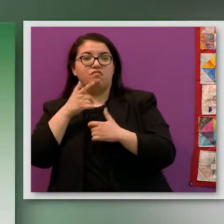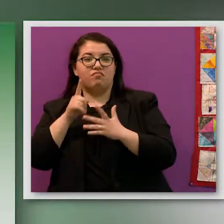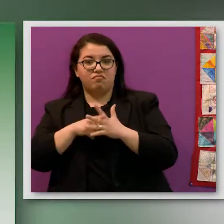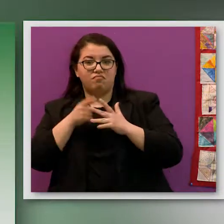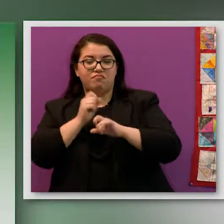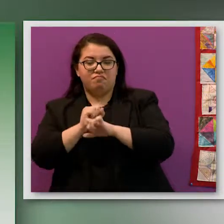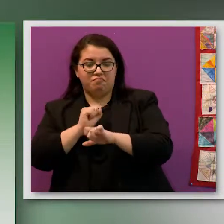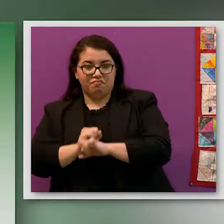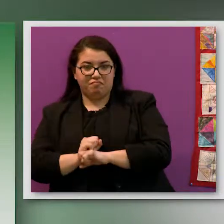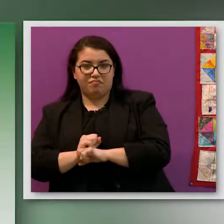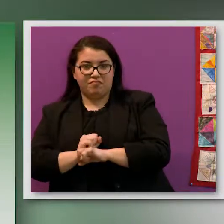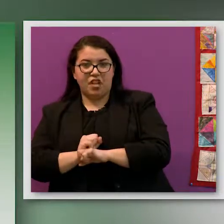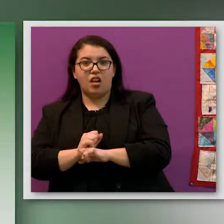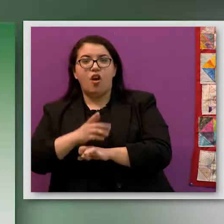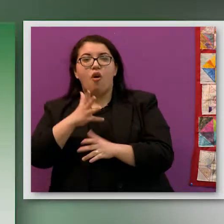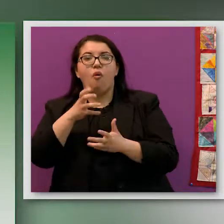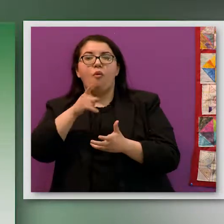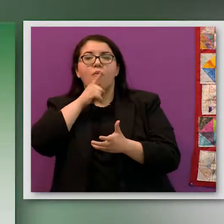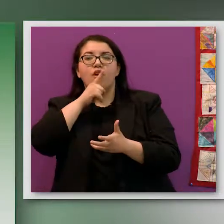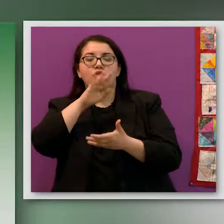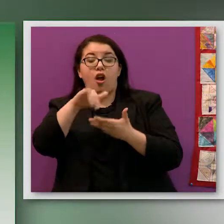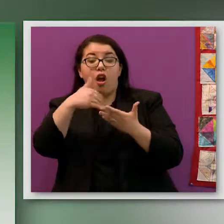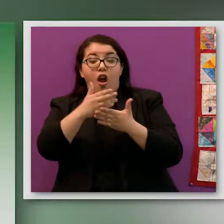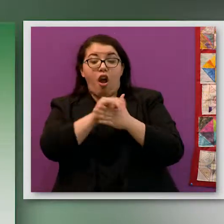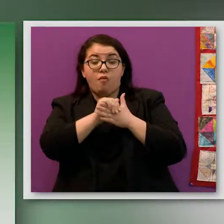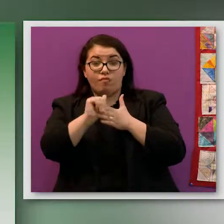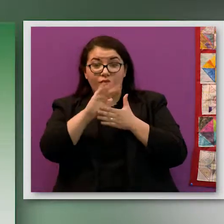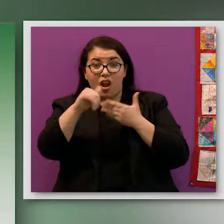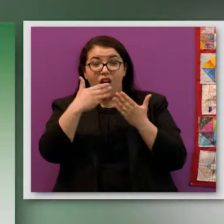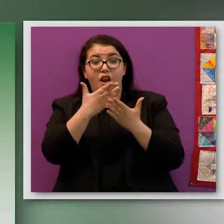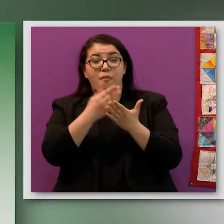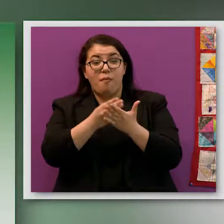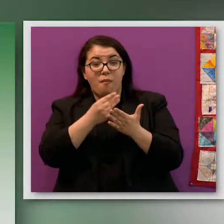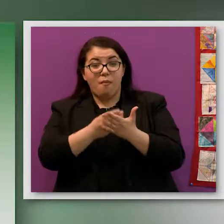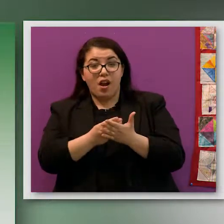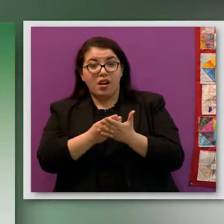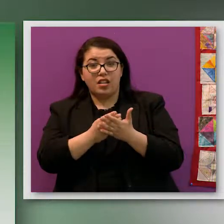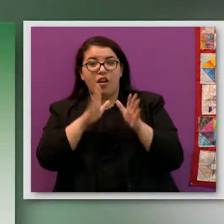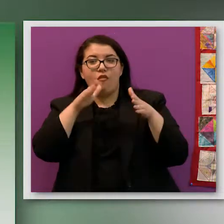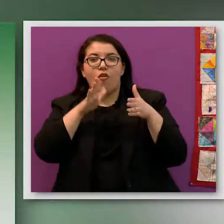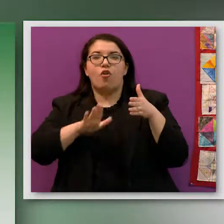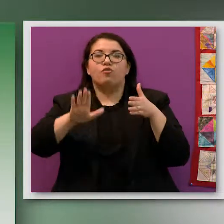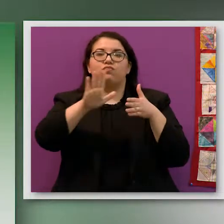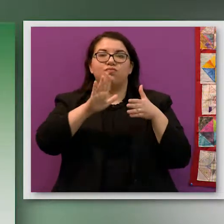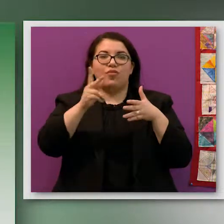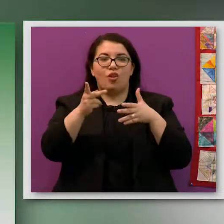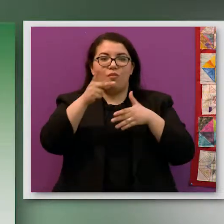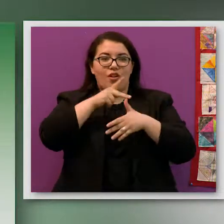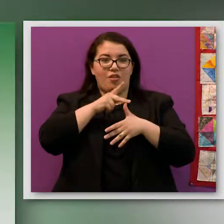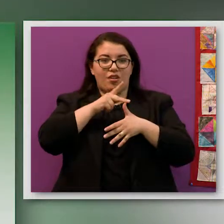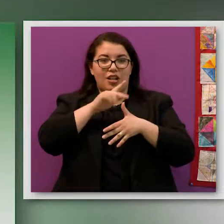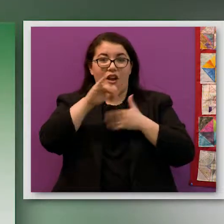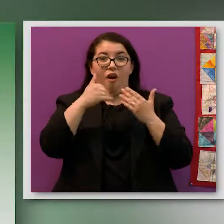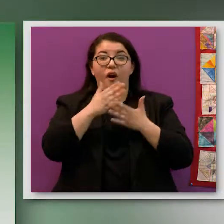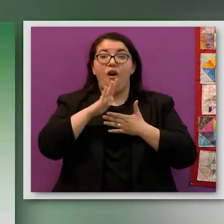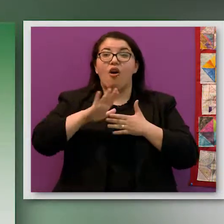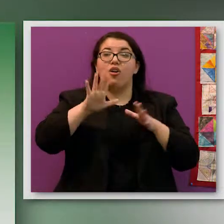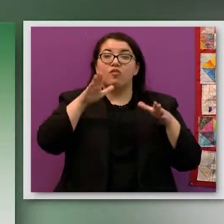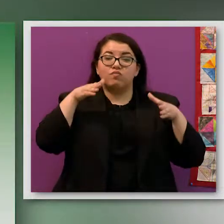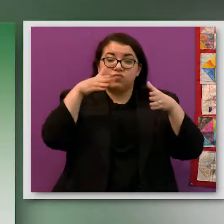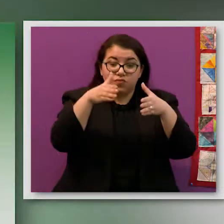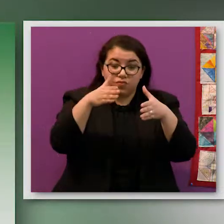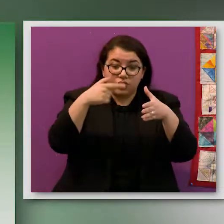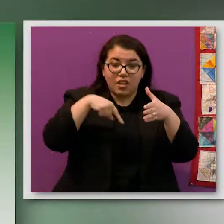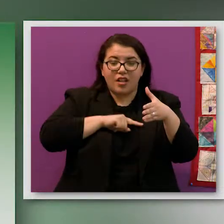sure that all of those dollars, all of those priorities that you have asked us to invest in, that you have told us to make an effort in, we act